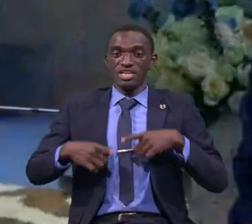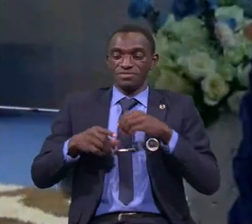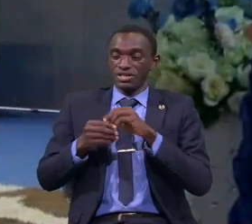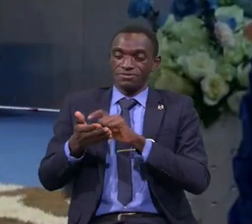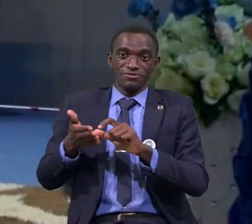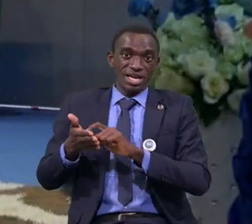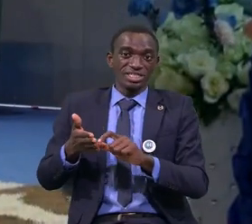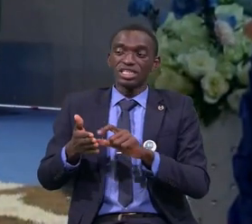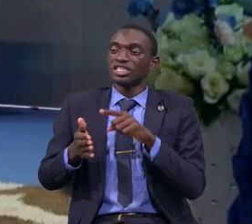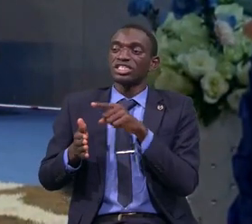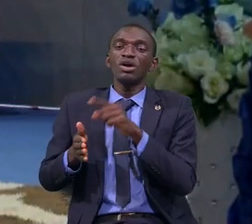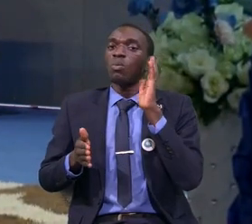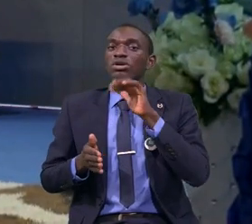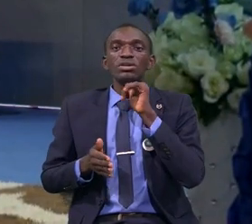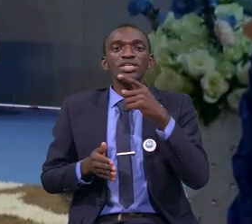sick.